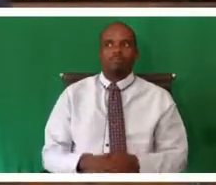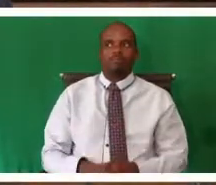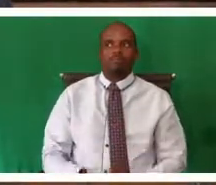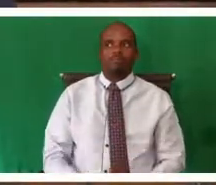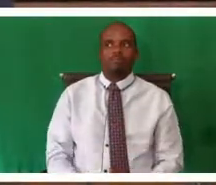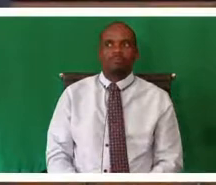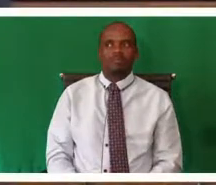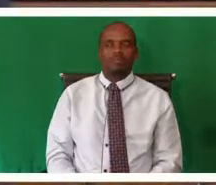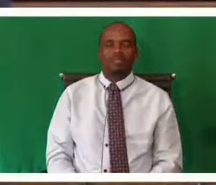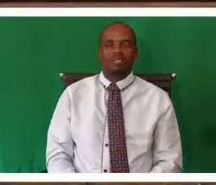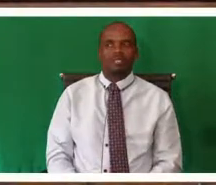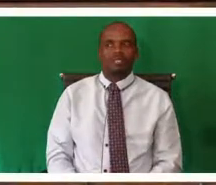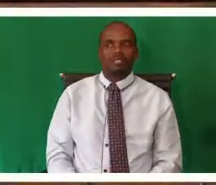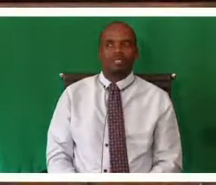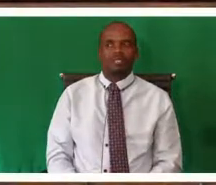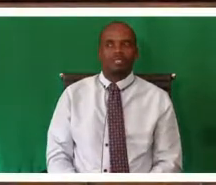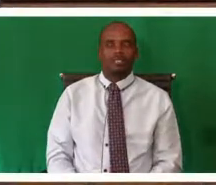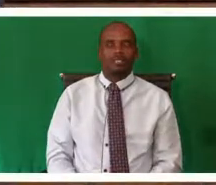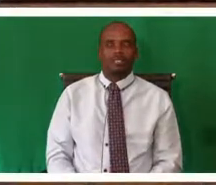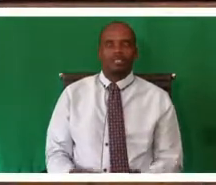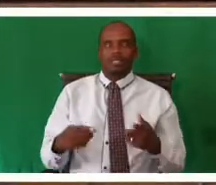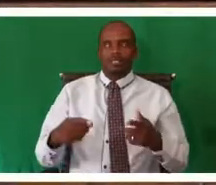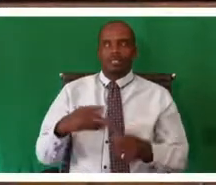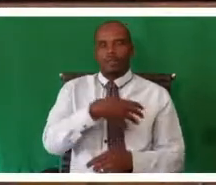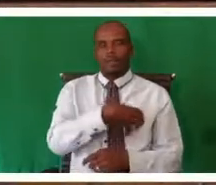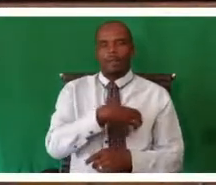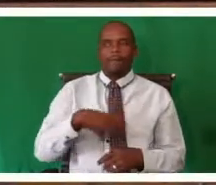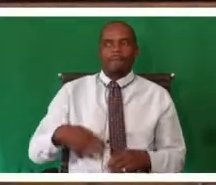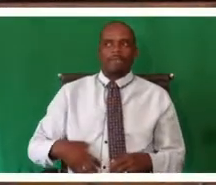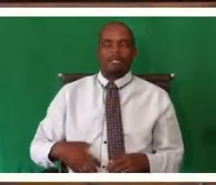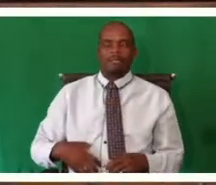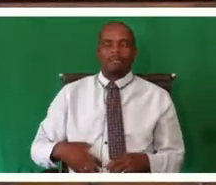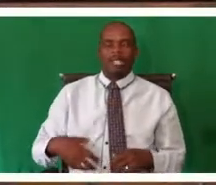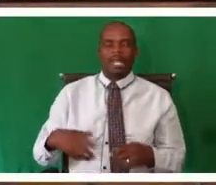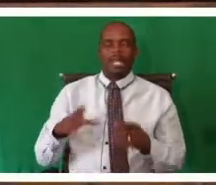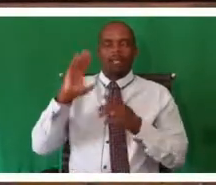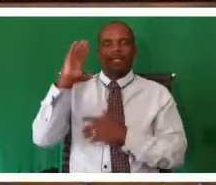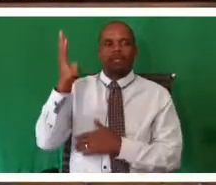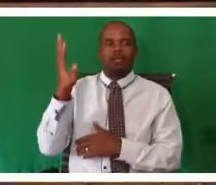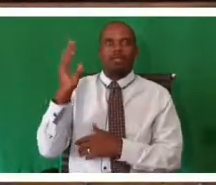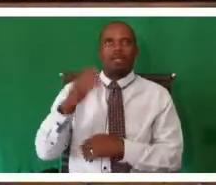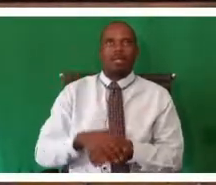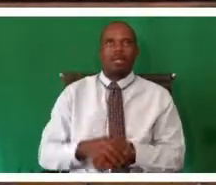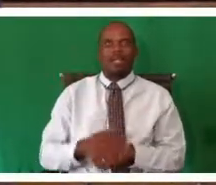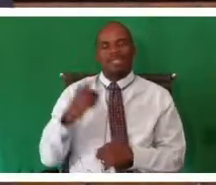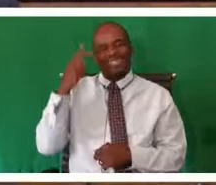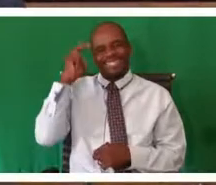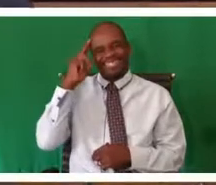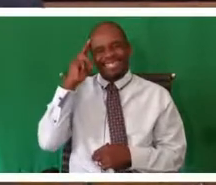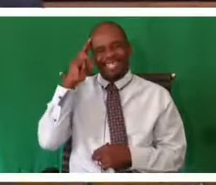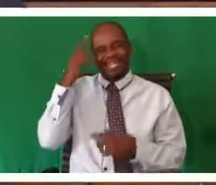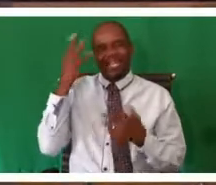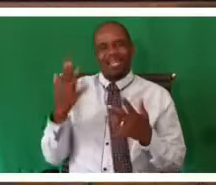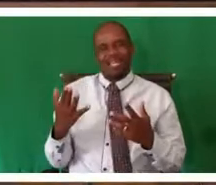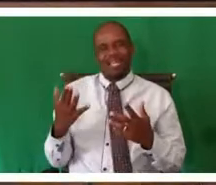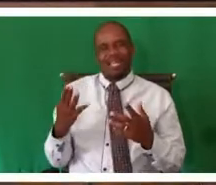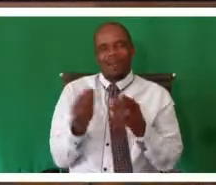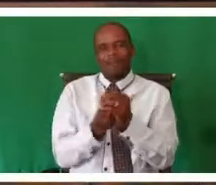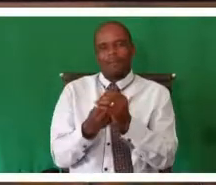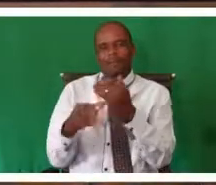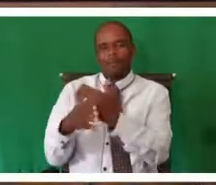The Premier and the Speaker, I think colleagues are free now to ask